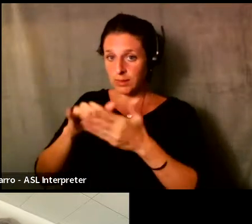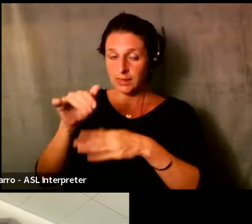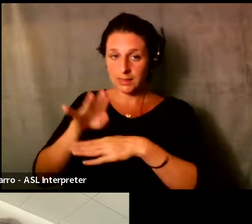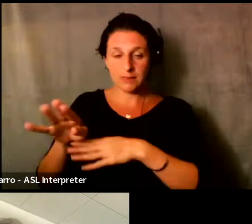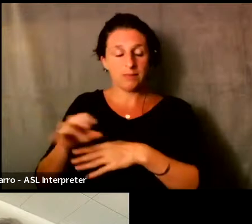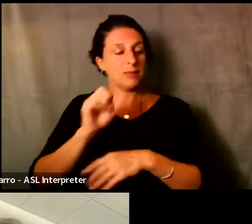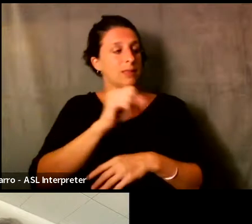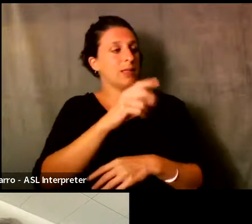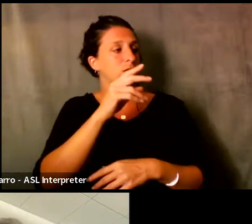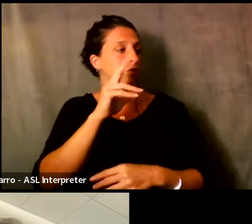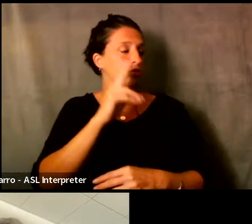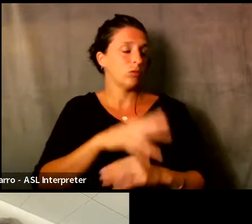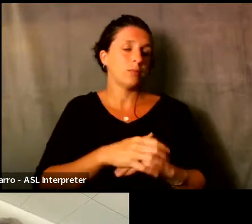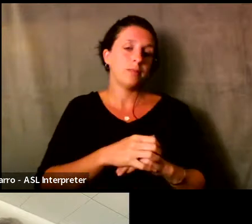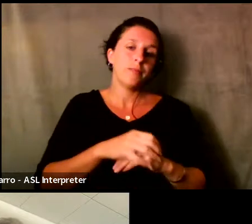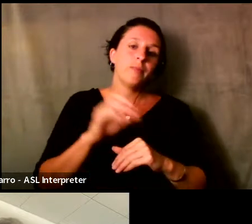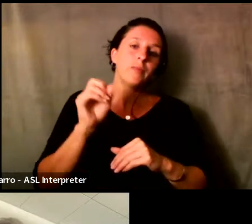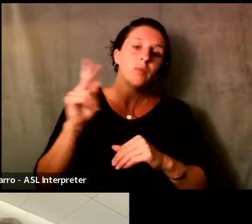Great. Okay.